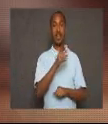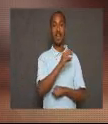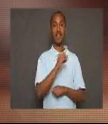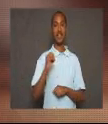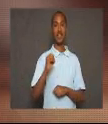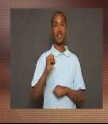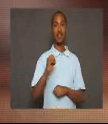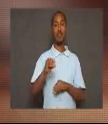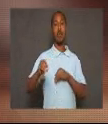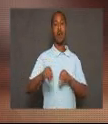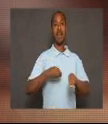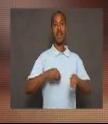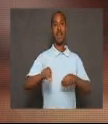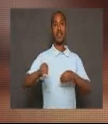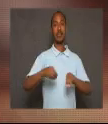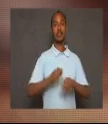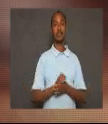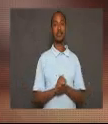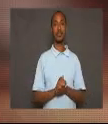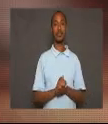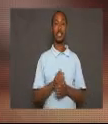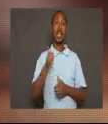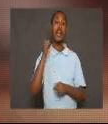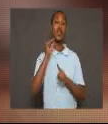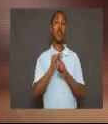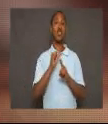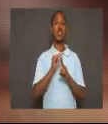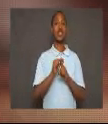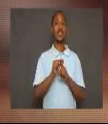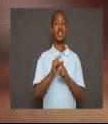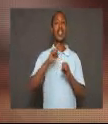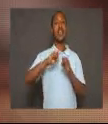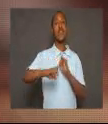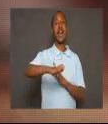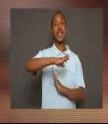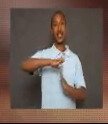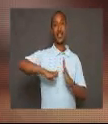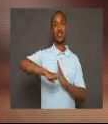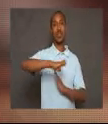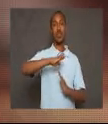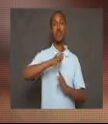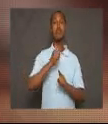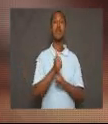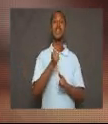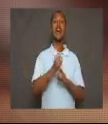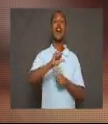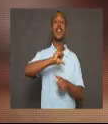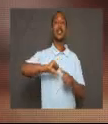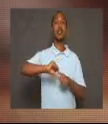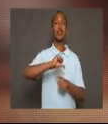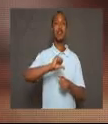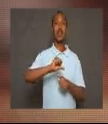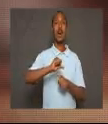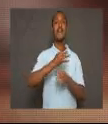and mobile. In other words, the valence electrons of metal atoms